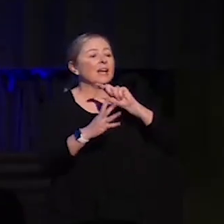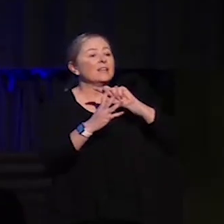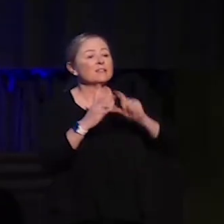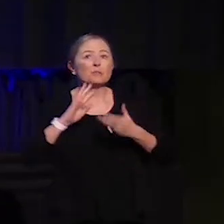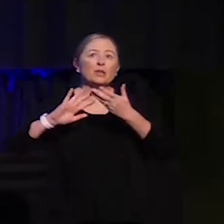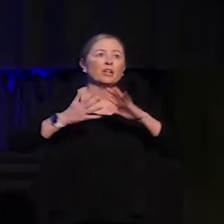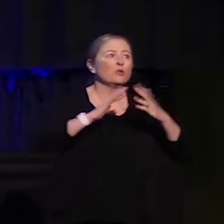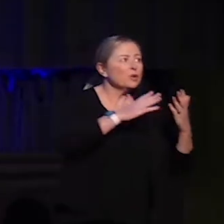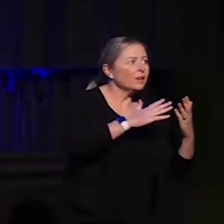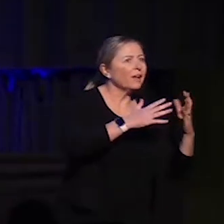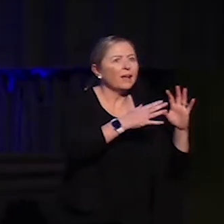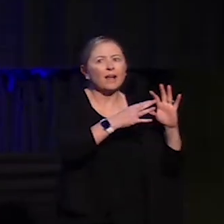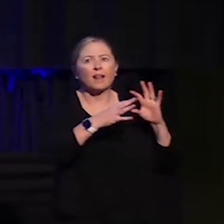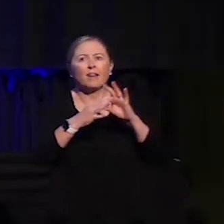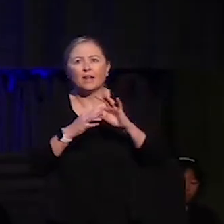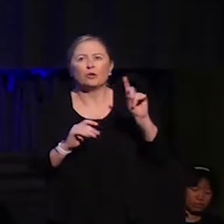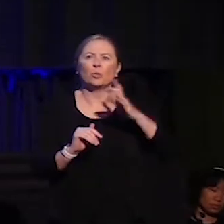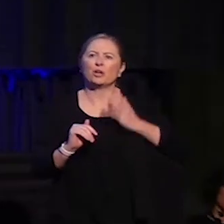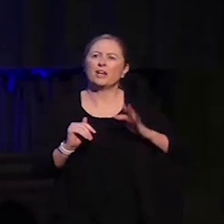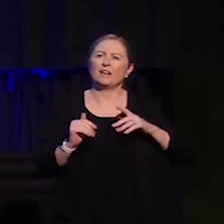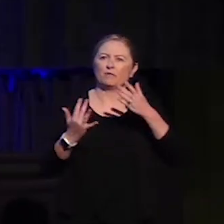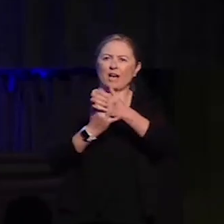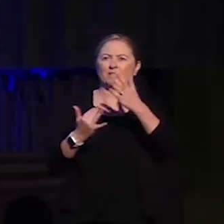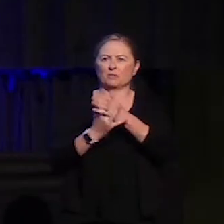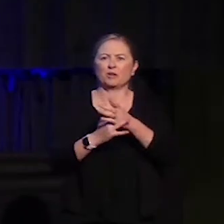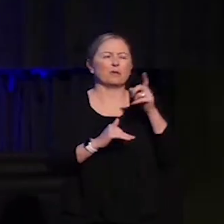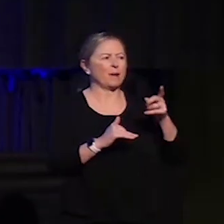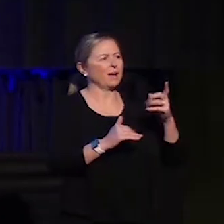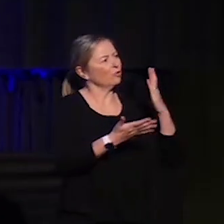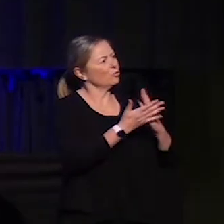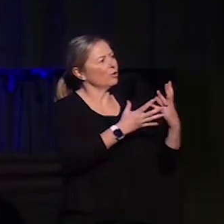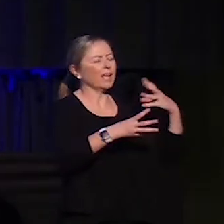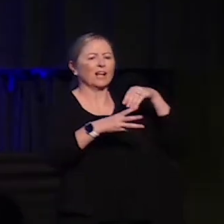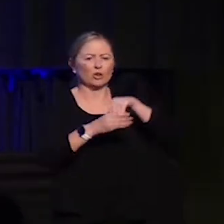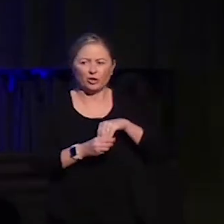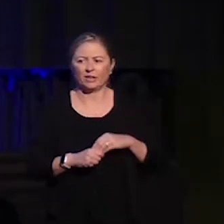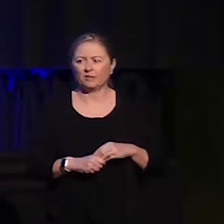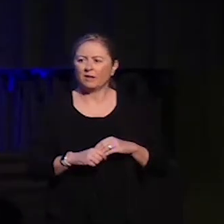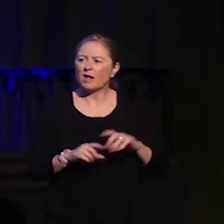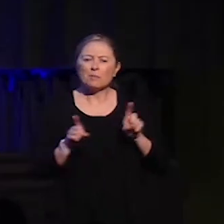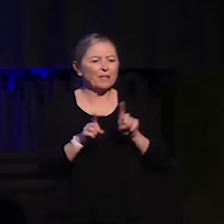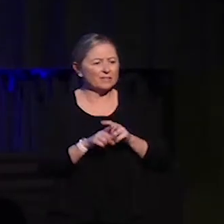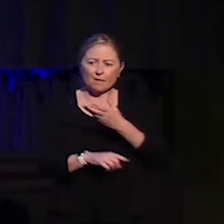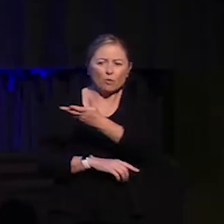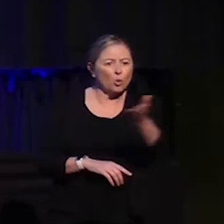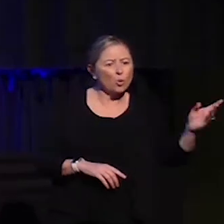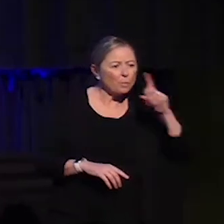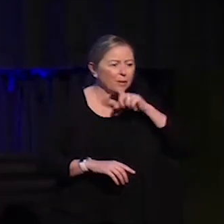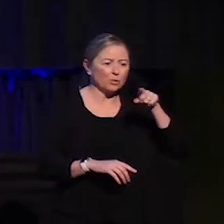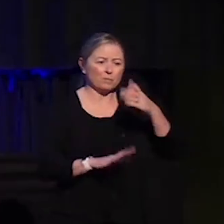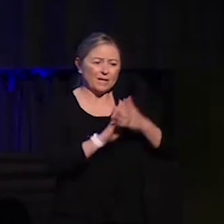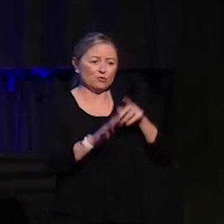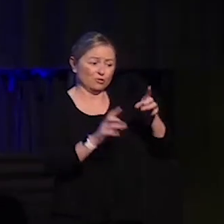of somehow connected to what's needed for accessibility. They're right in the middle of that circle, and it expands out to everyone else. So if you start with that